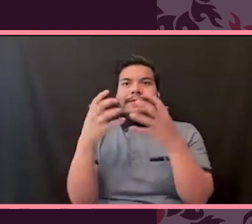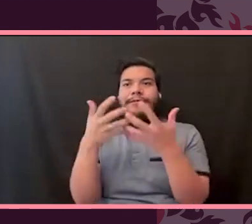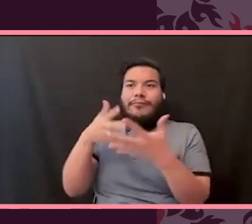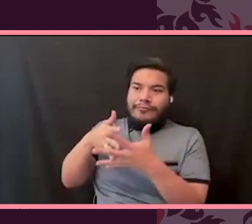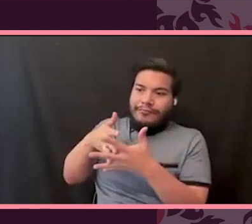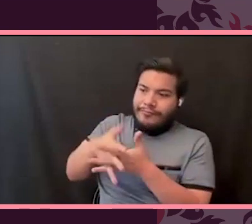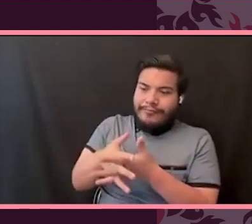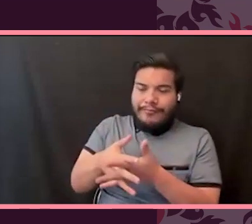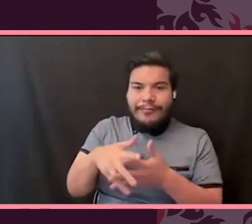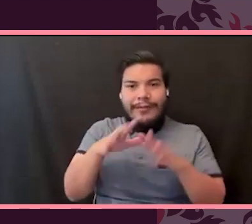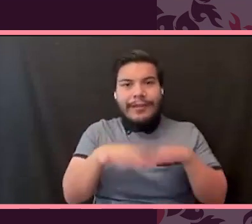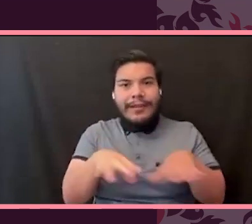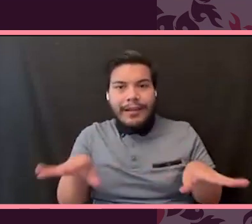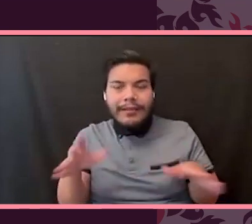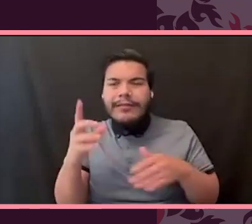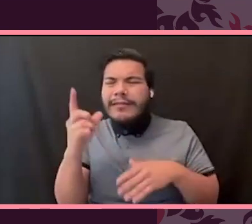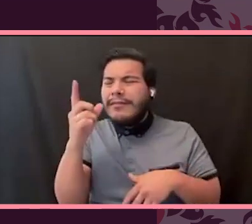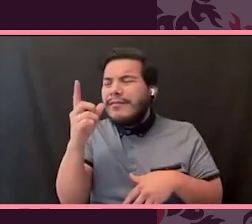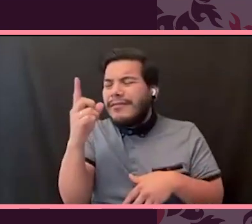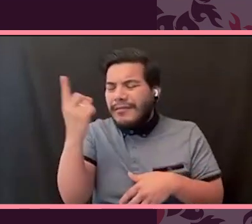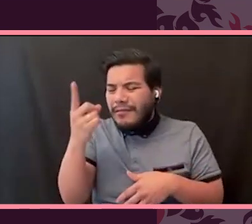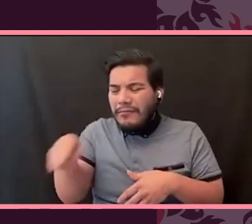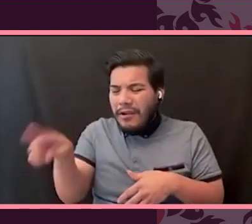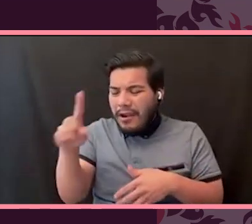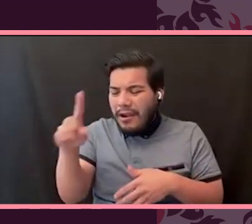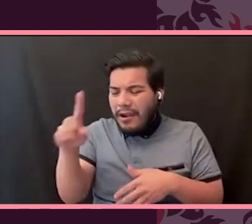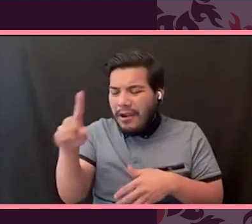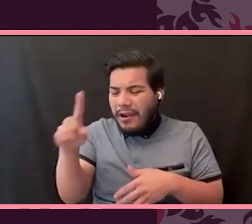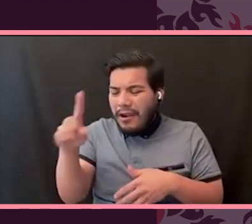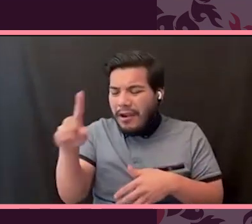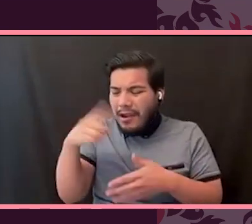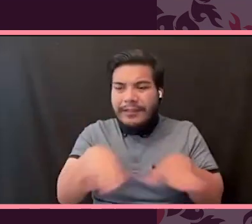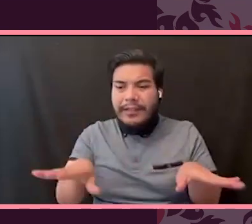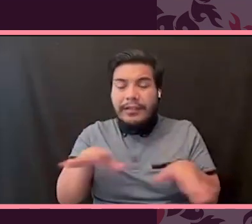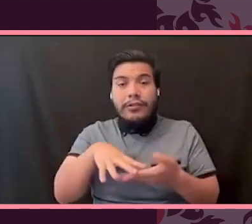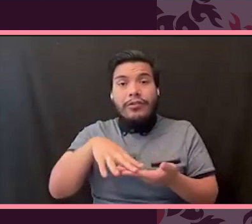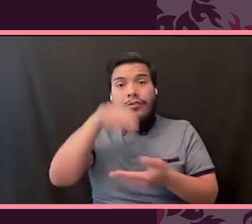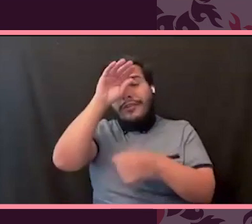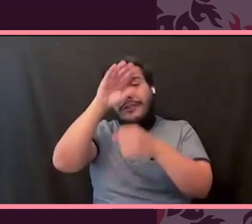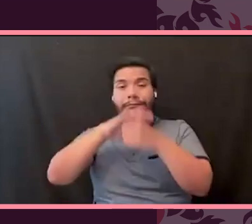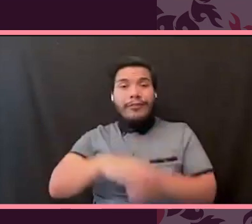kids, you know, somewhere I read this, that kids learn oppression first at home.